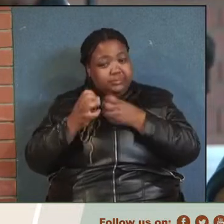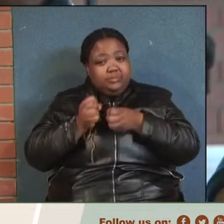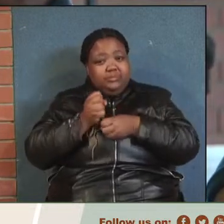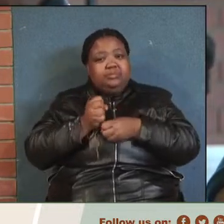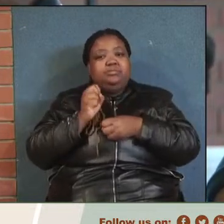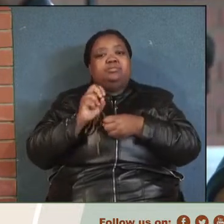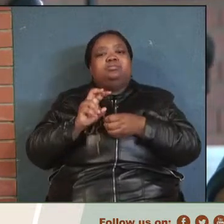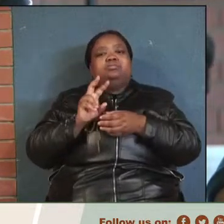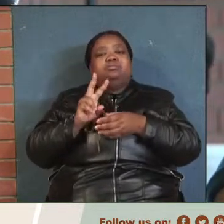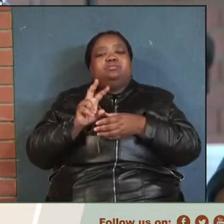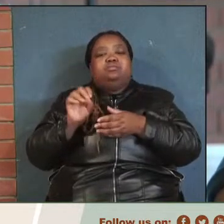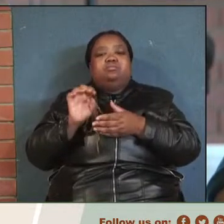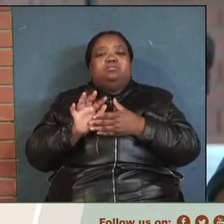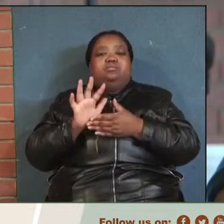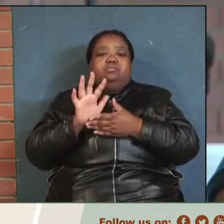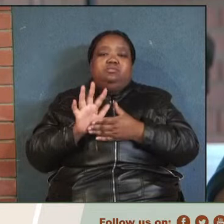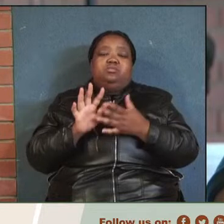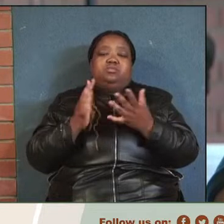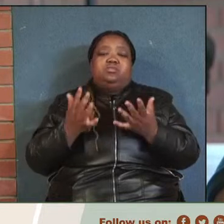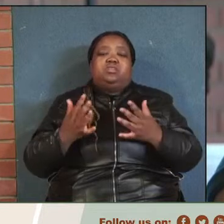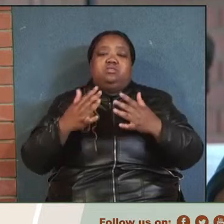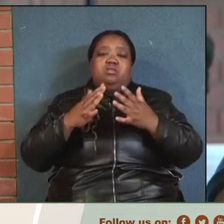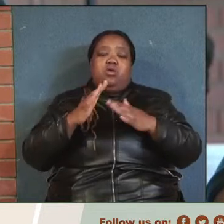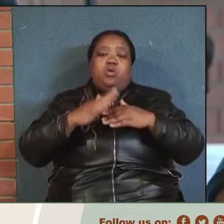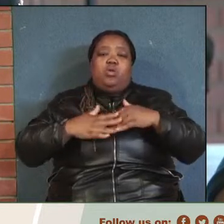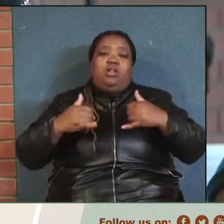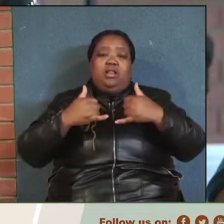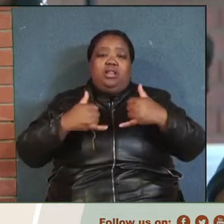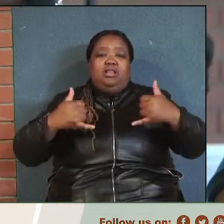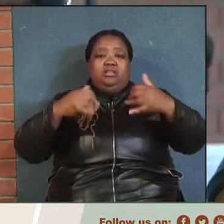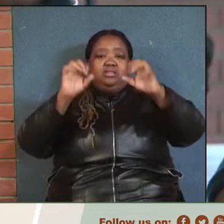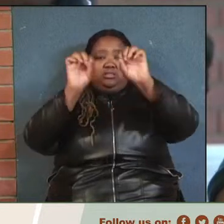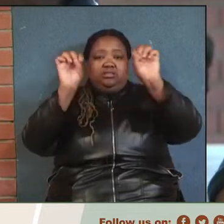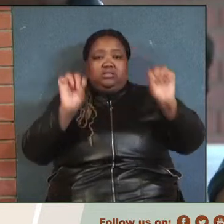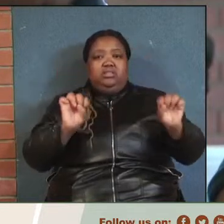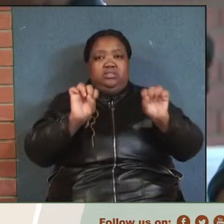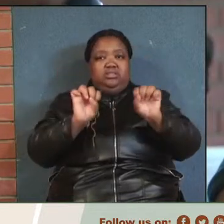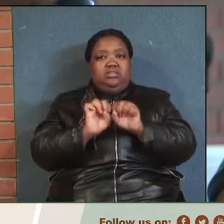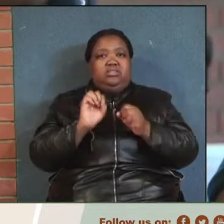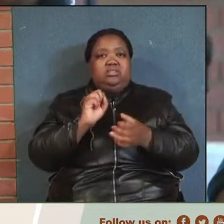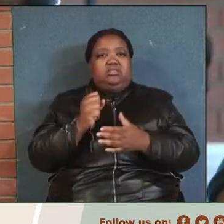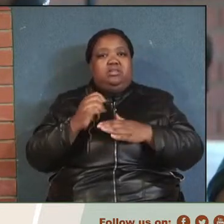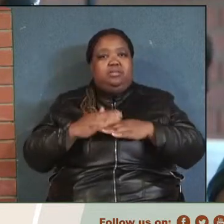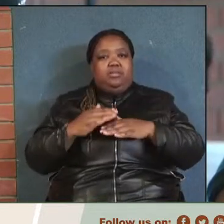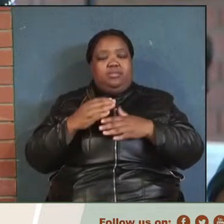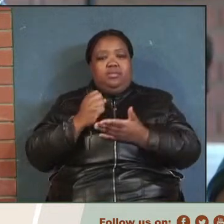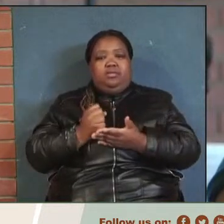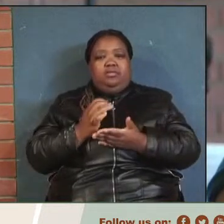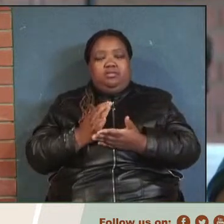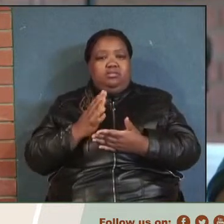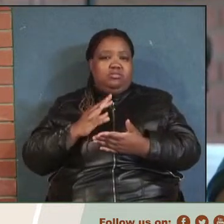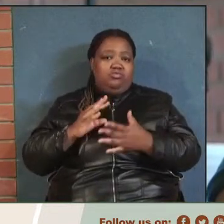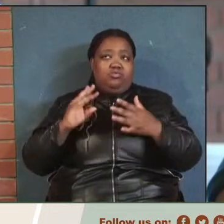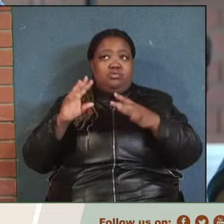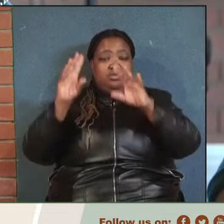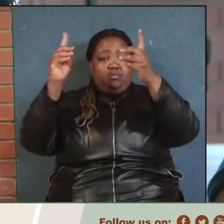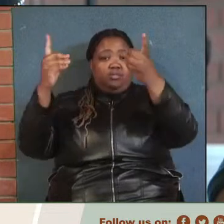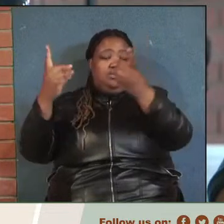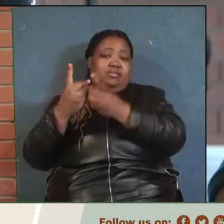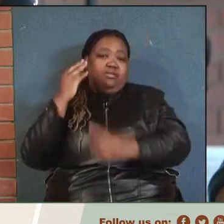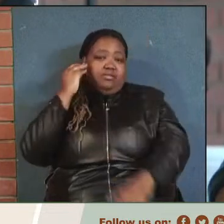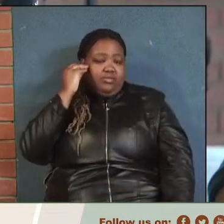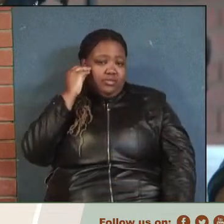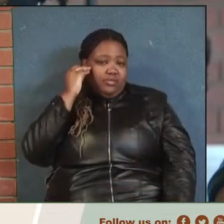purpose of the application online system was to ensure that the department has all information relating to admission in